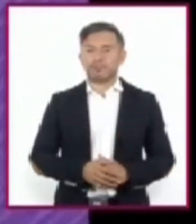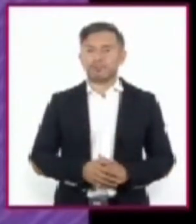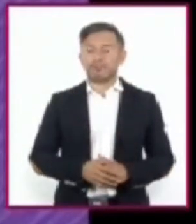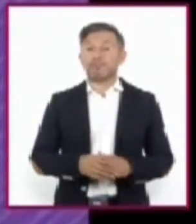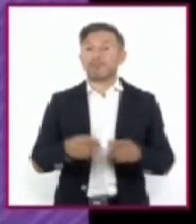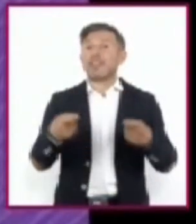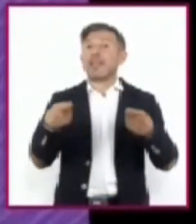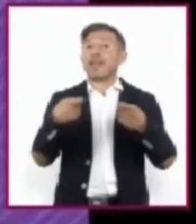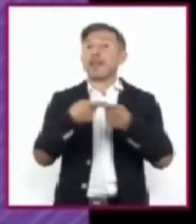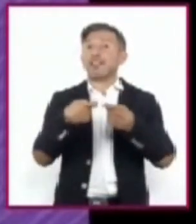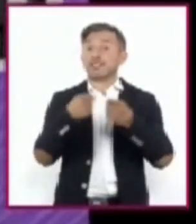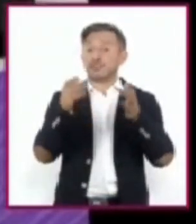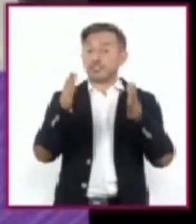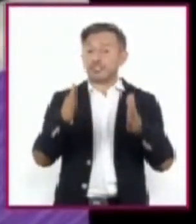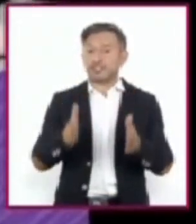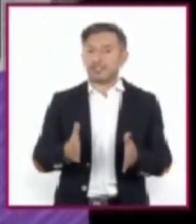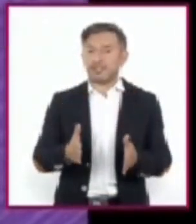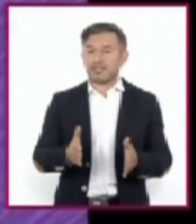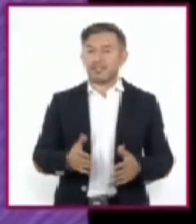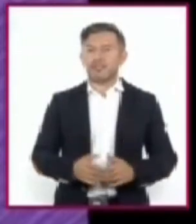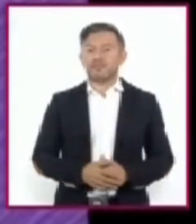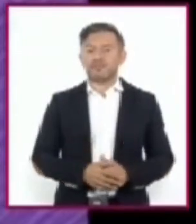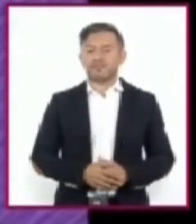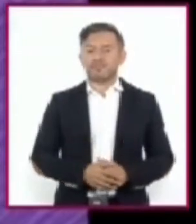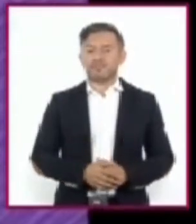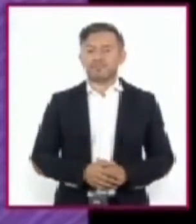An electrician.